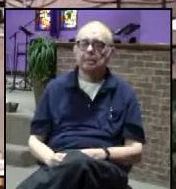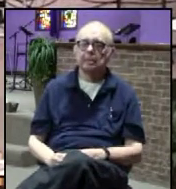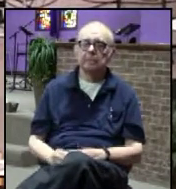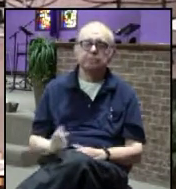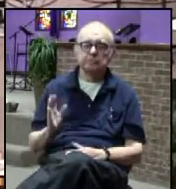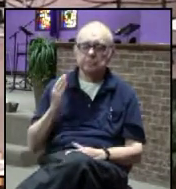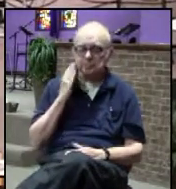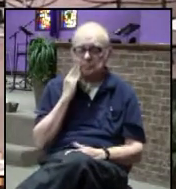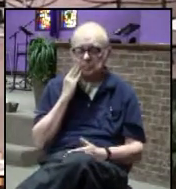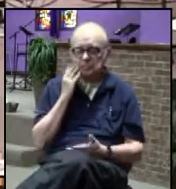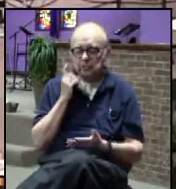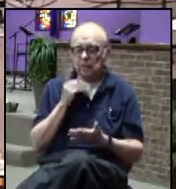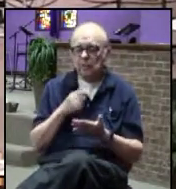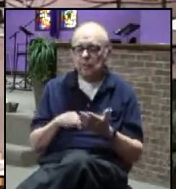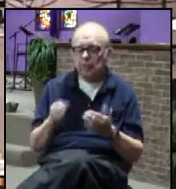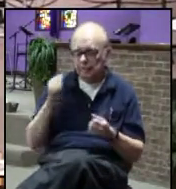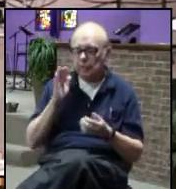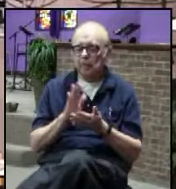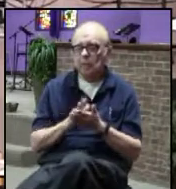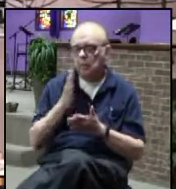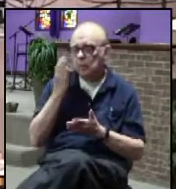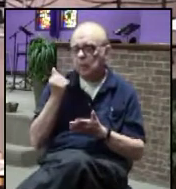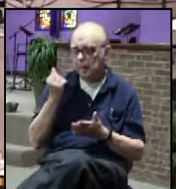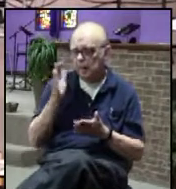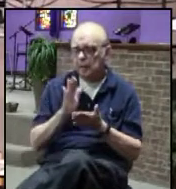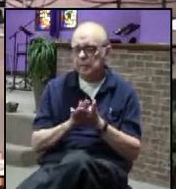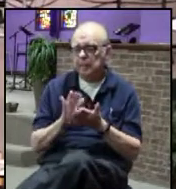They're going to know what they believe and why they believe it.